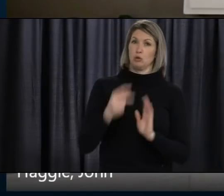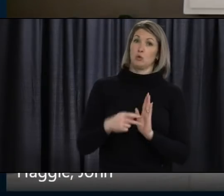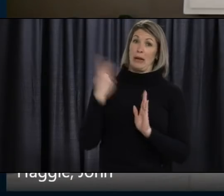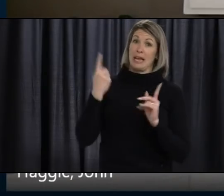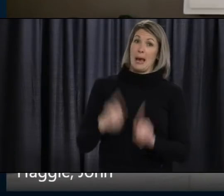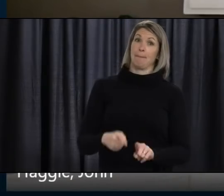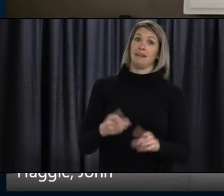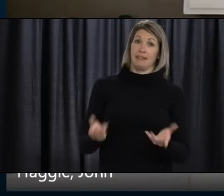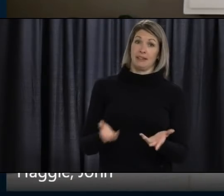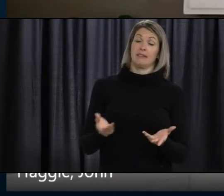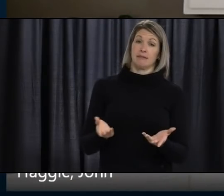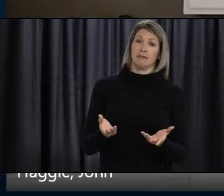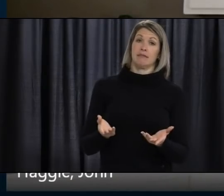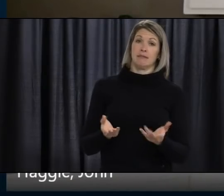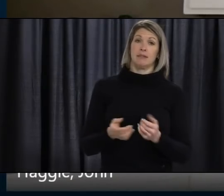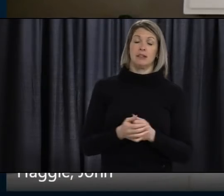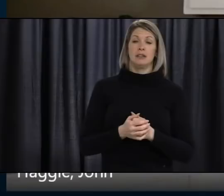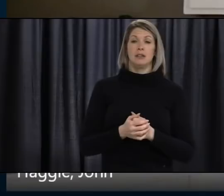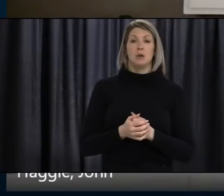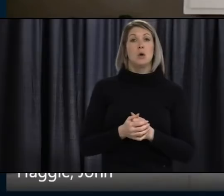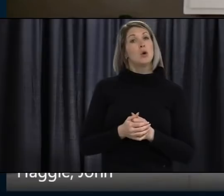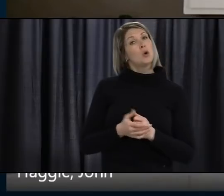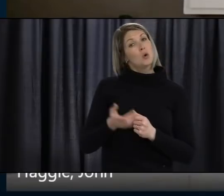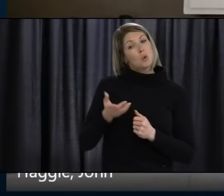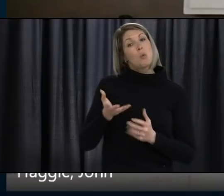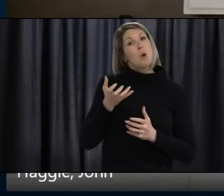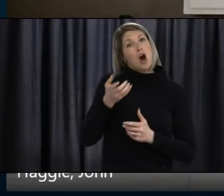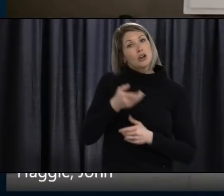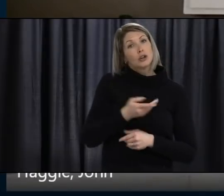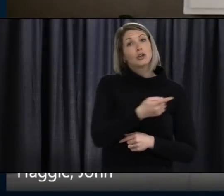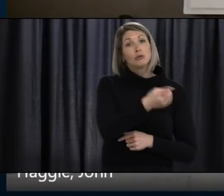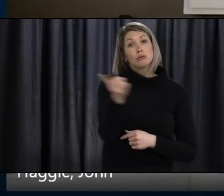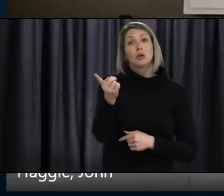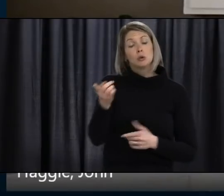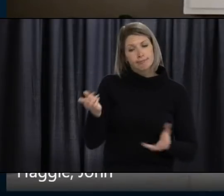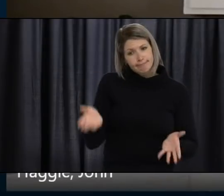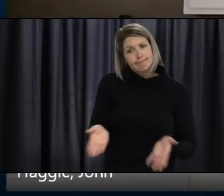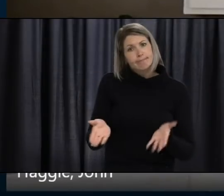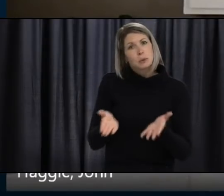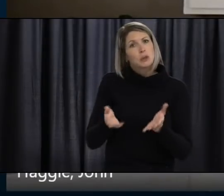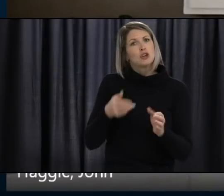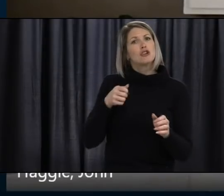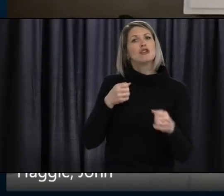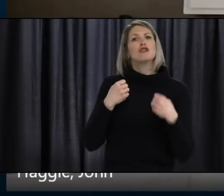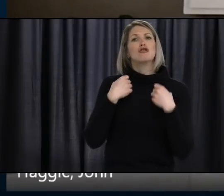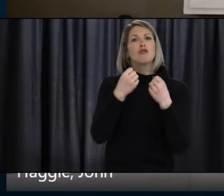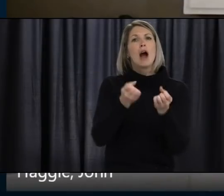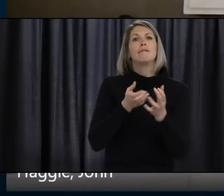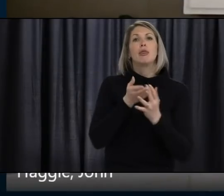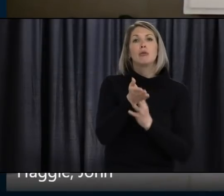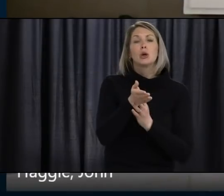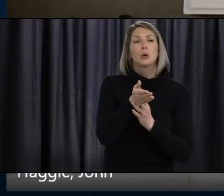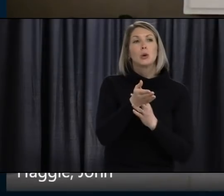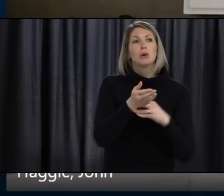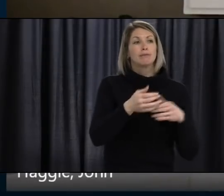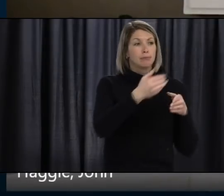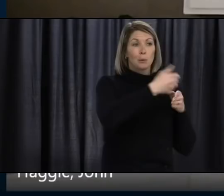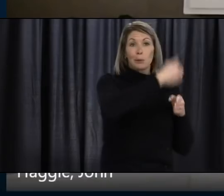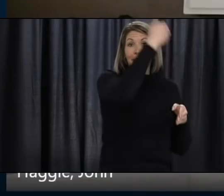We promote drive-through clinic testing, but for those people who do not have